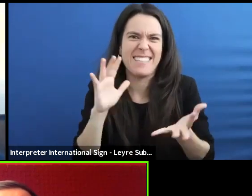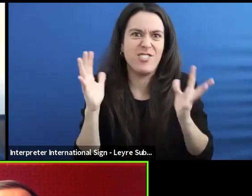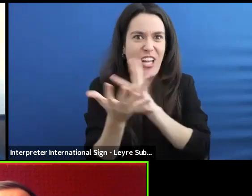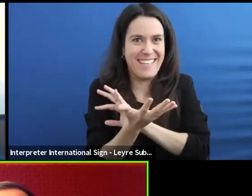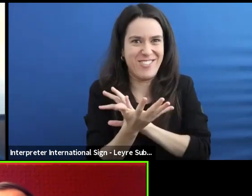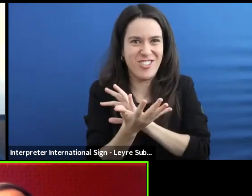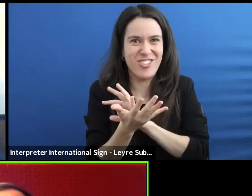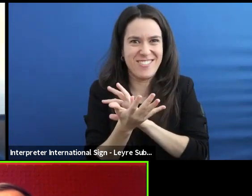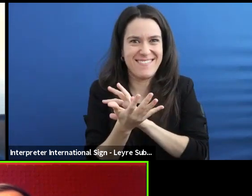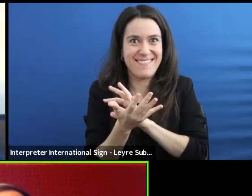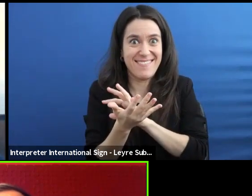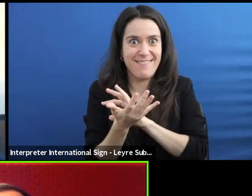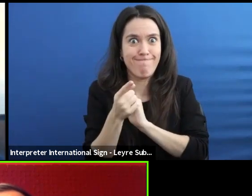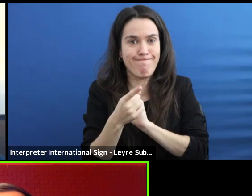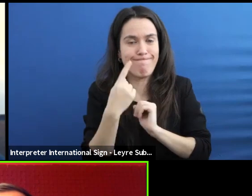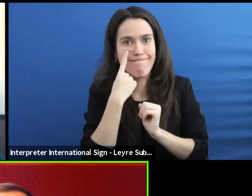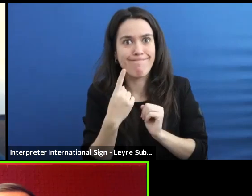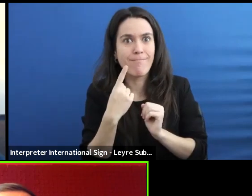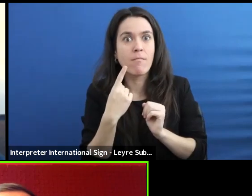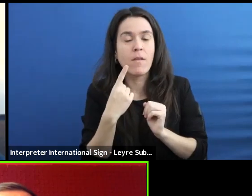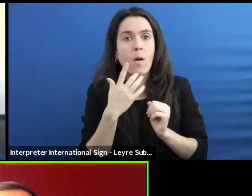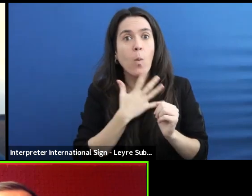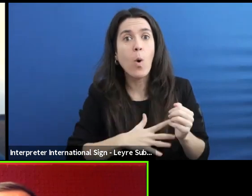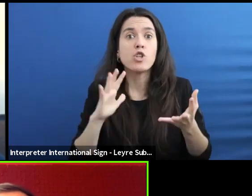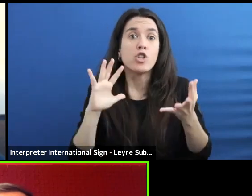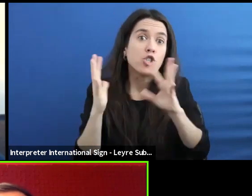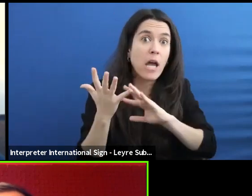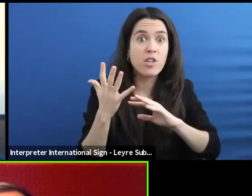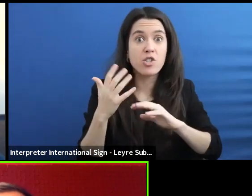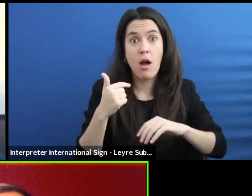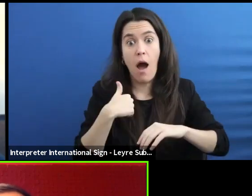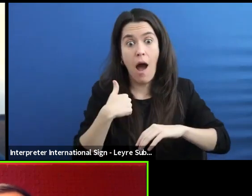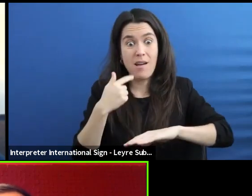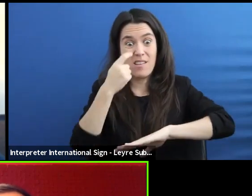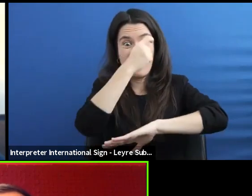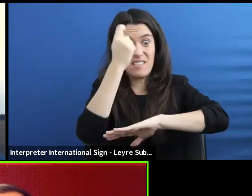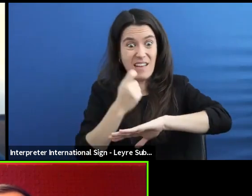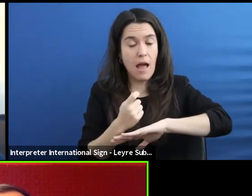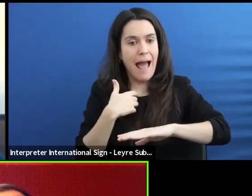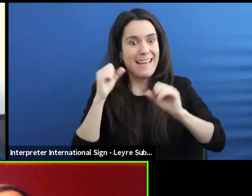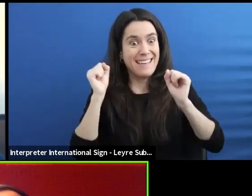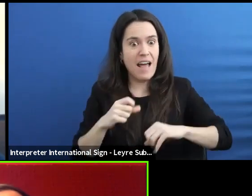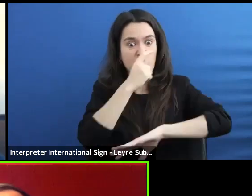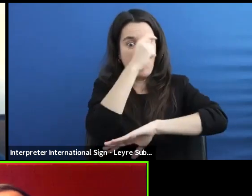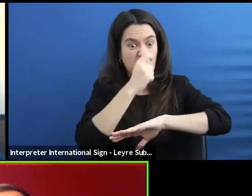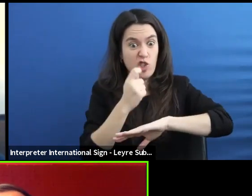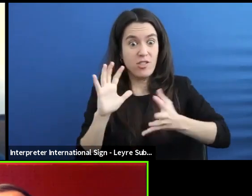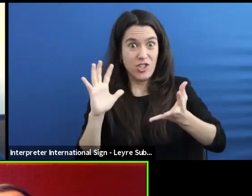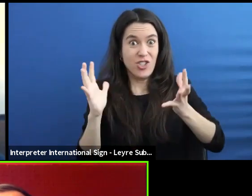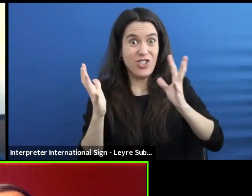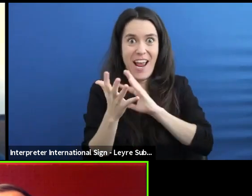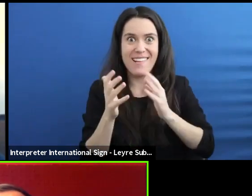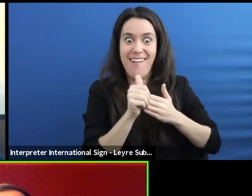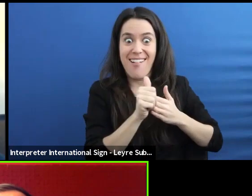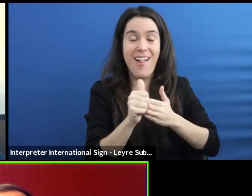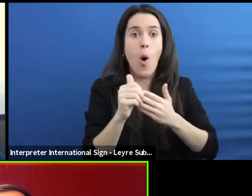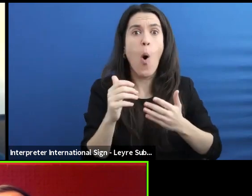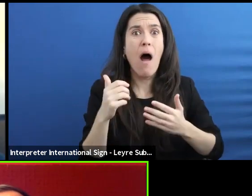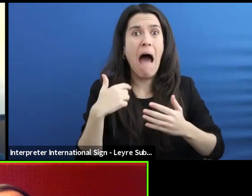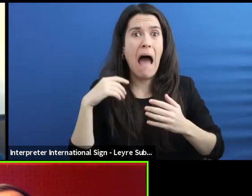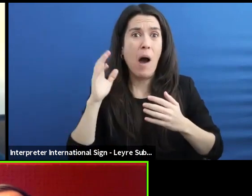puts it, whether it will be changed by design or change by disaster. And we still have the opportunity to shape or at least